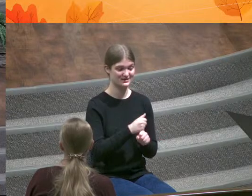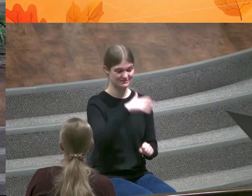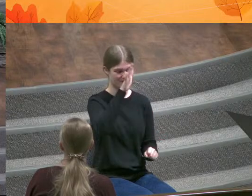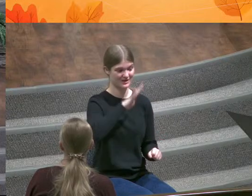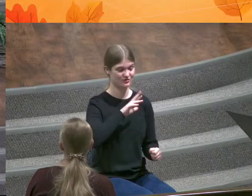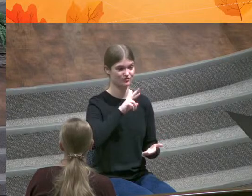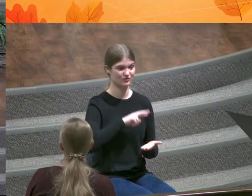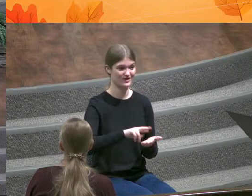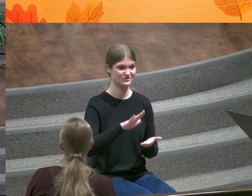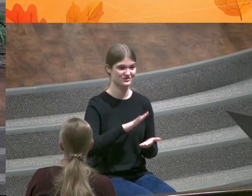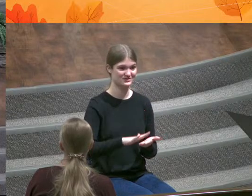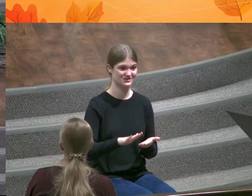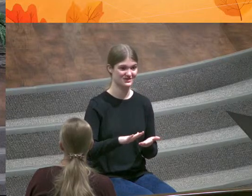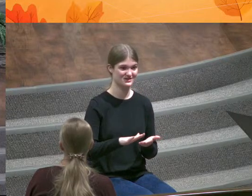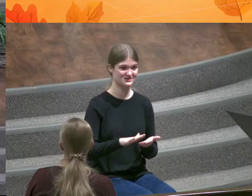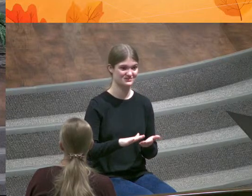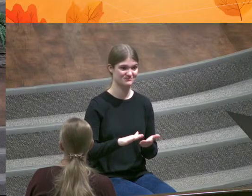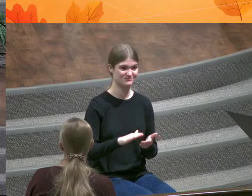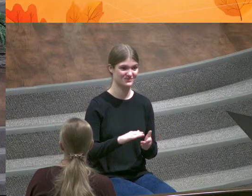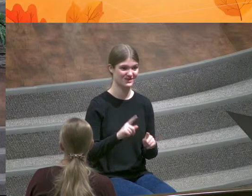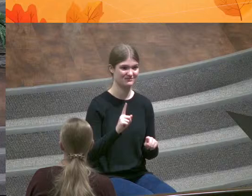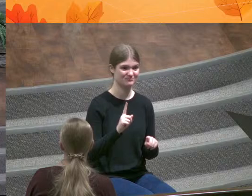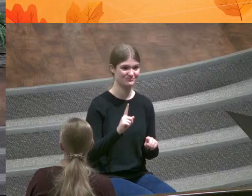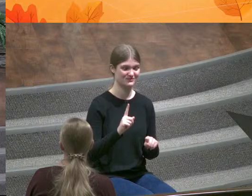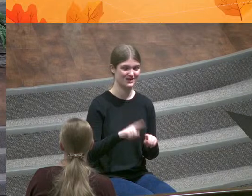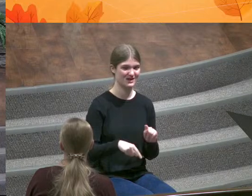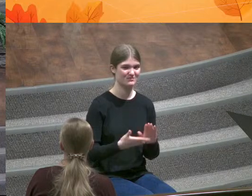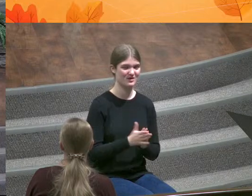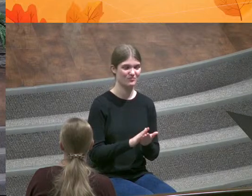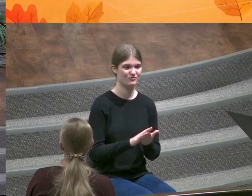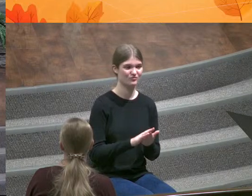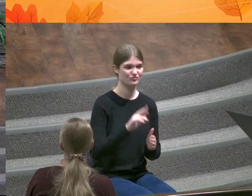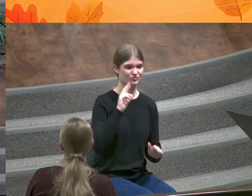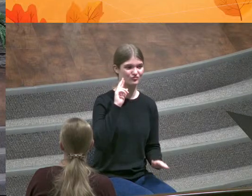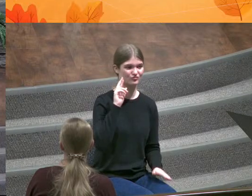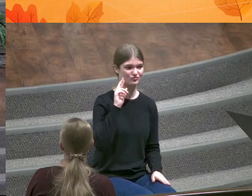who can't stand righteous before Him anyway based on his own goodness.